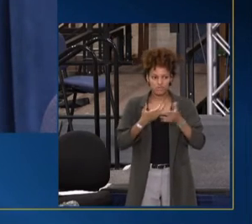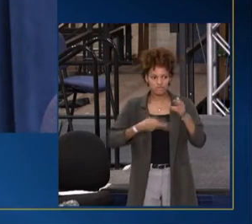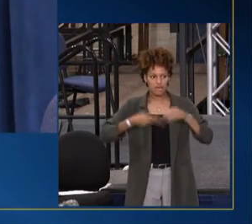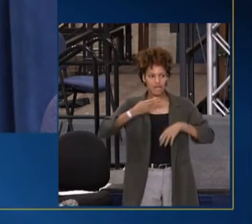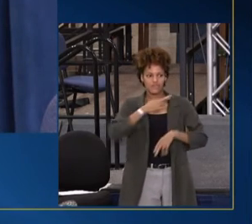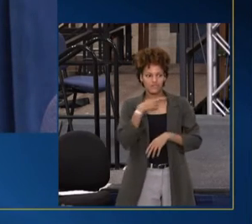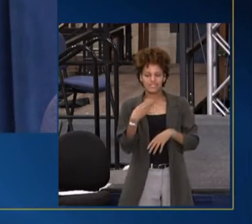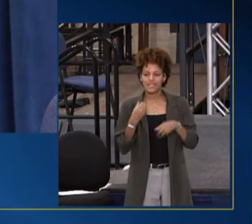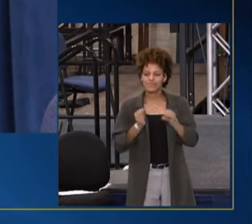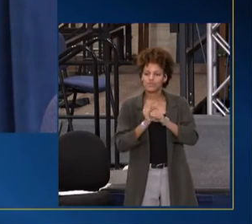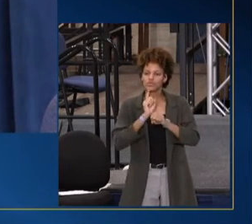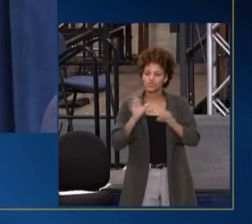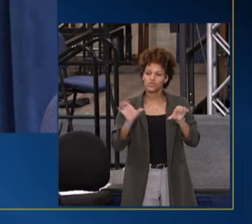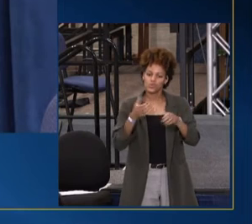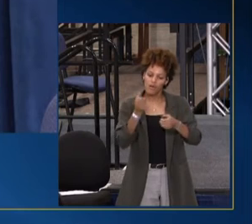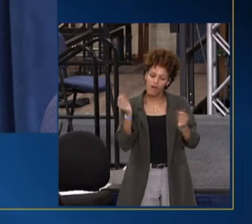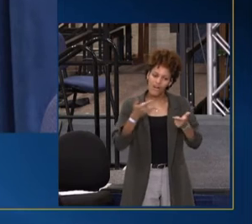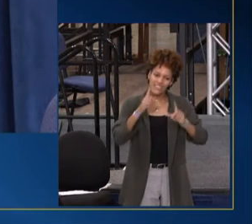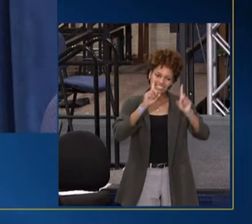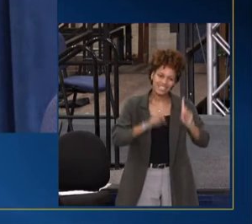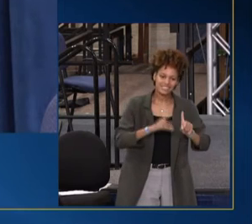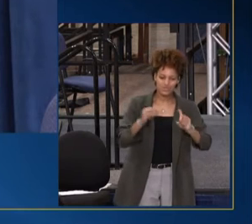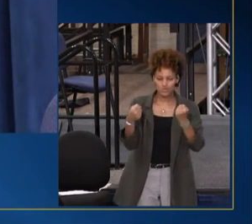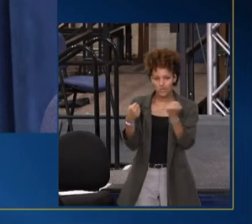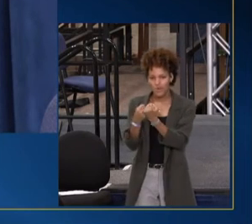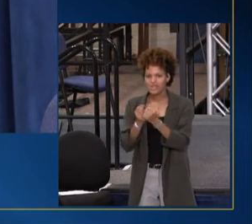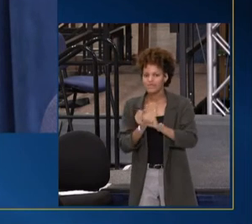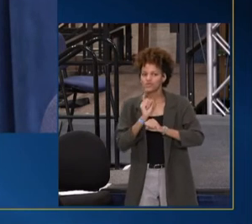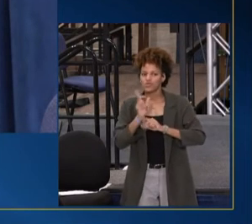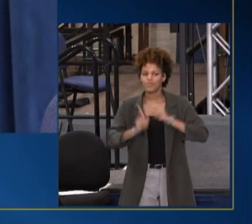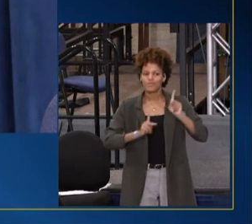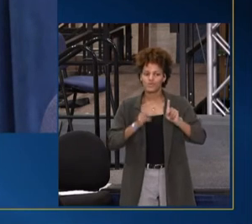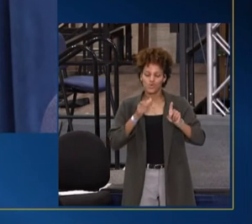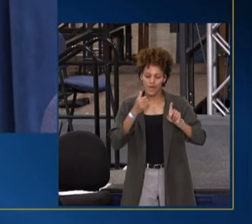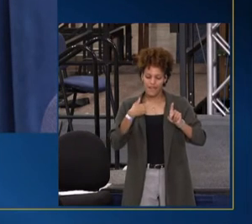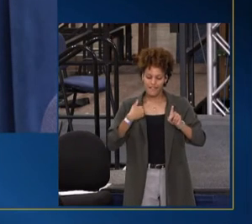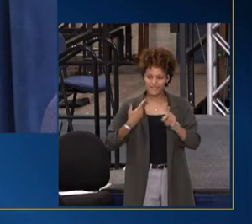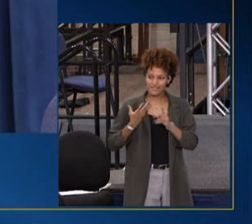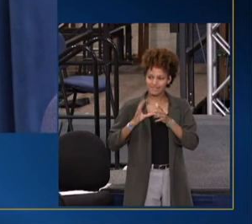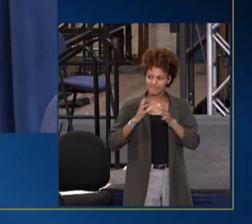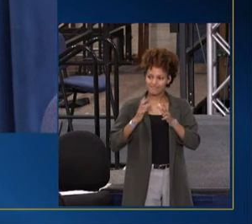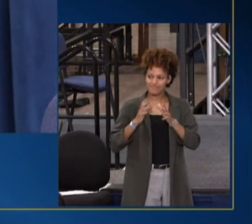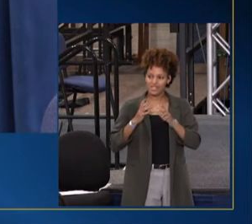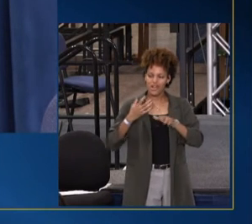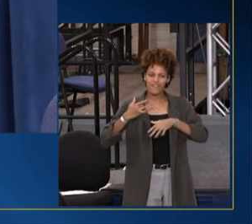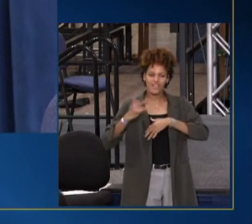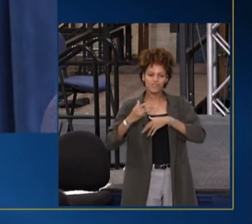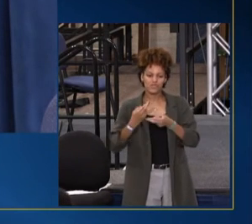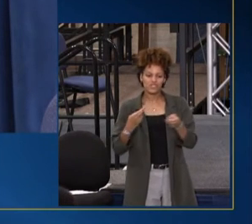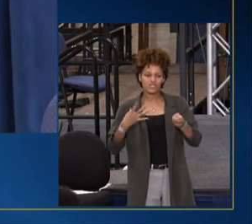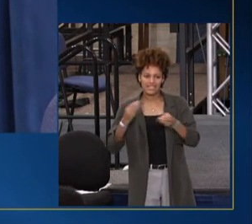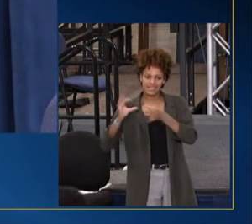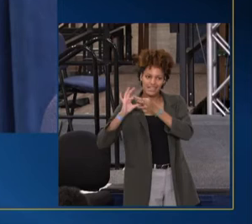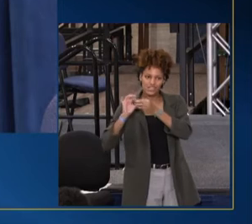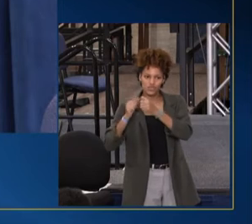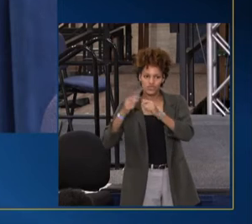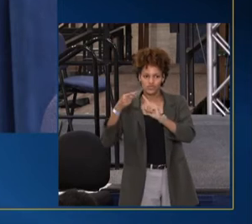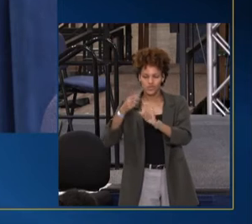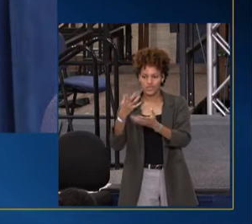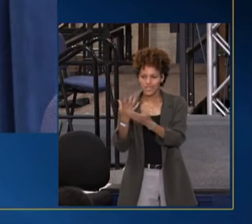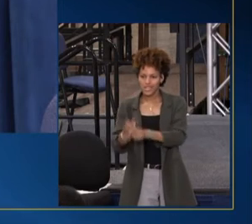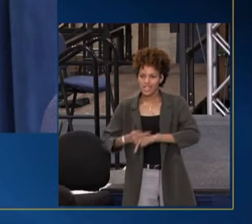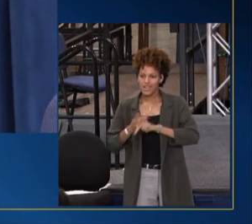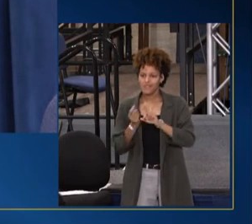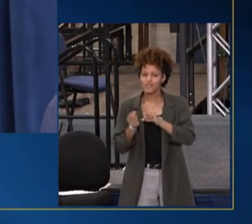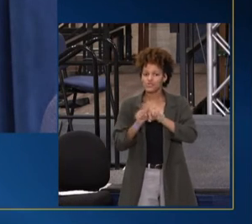all the testing and supports that we need to make sure that people are getting connected to care. It is also through our community health center program that we run